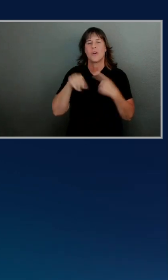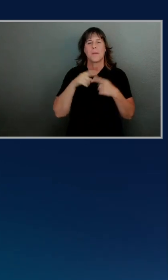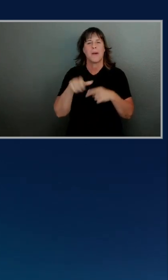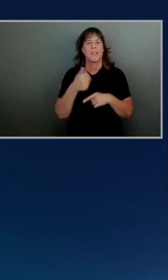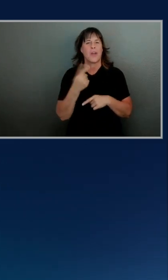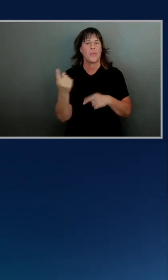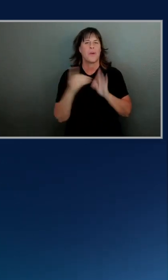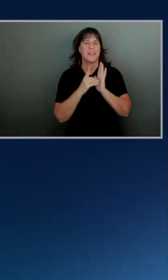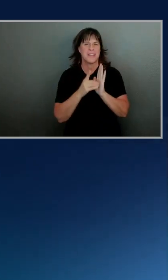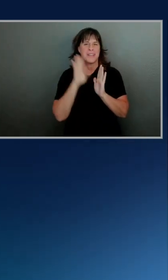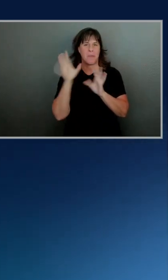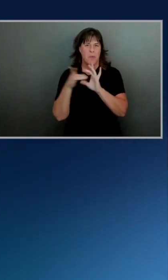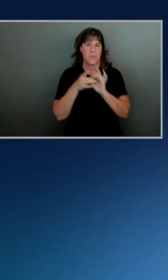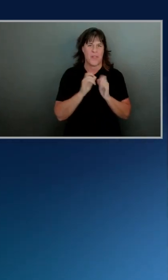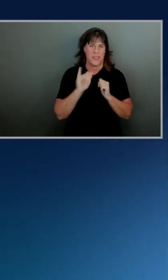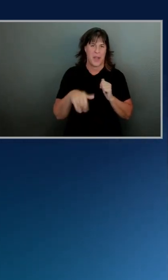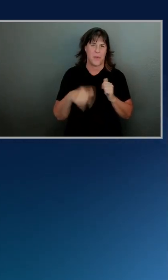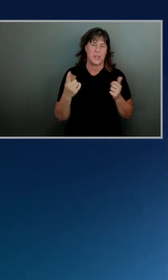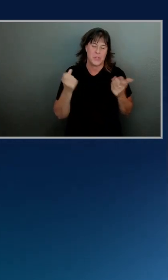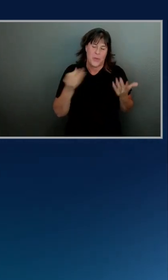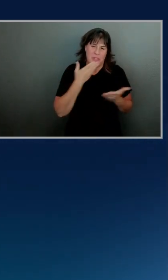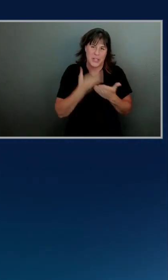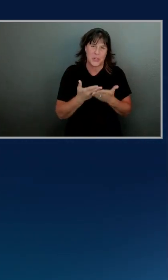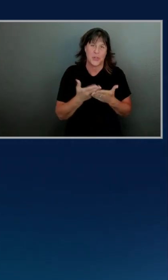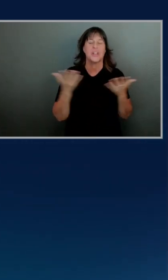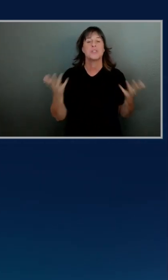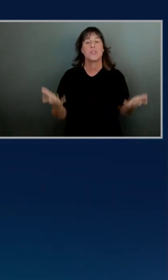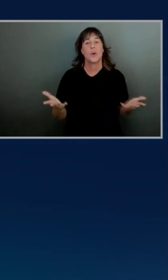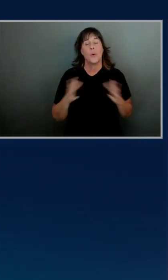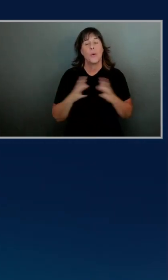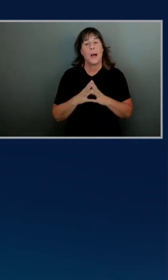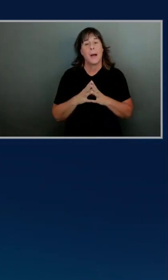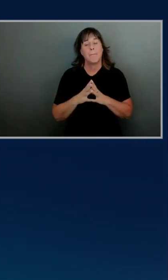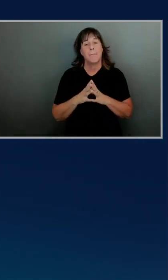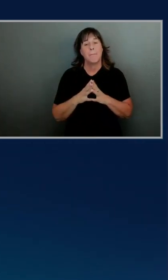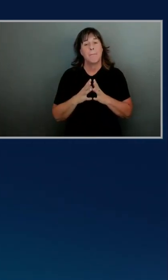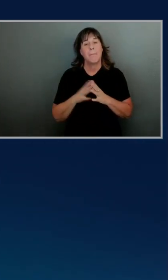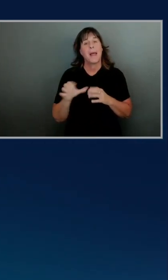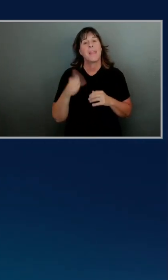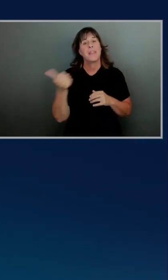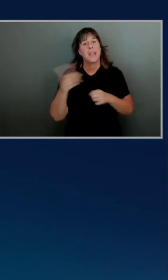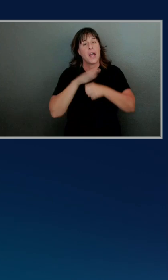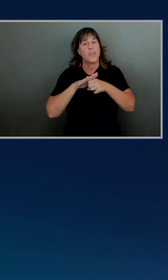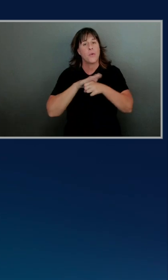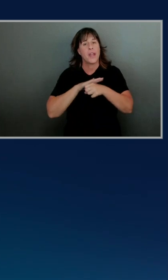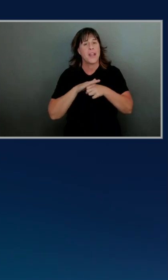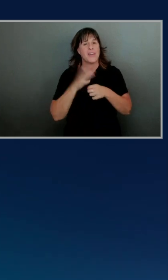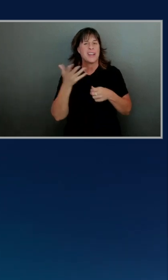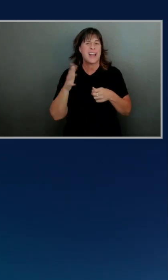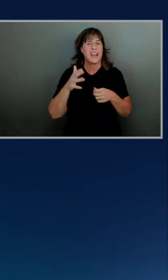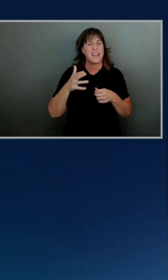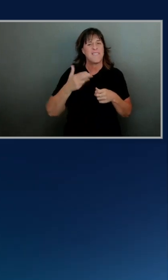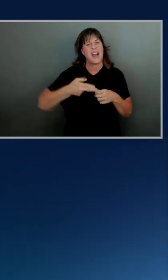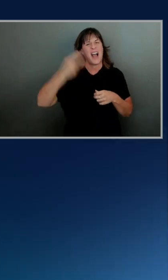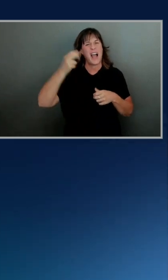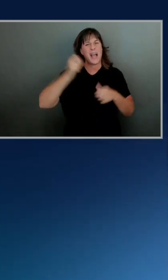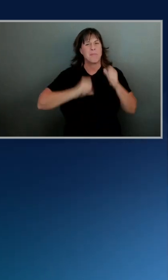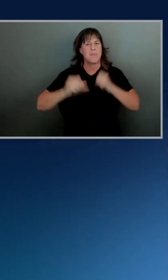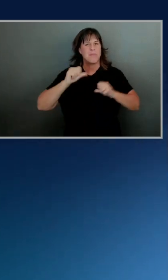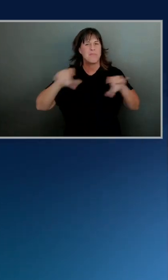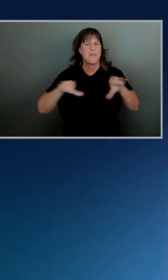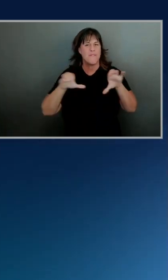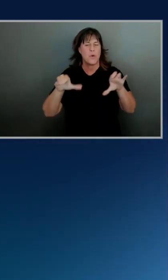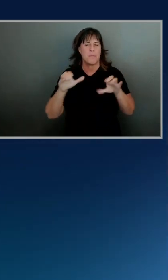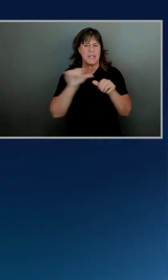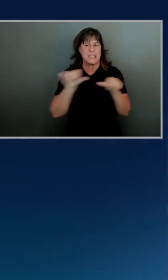is going to come in, right? Yeah. So that's good. So the other area is in kind of a high performance area in ML, right?